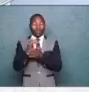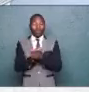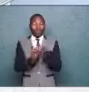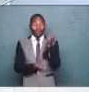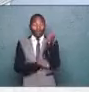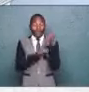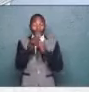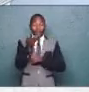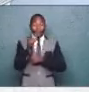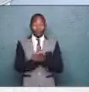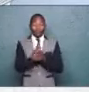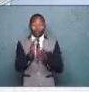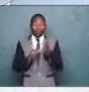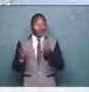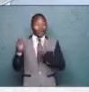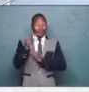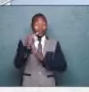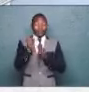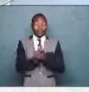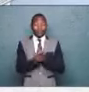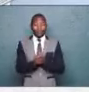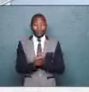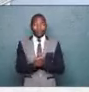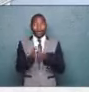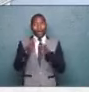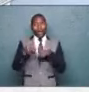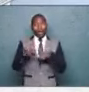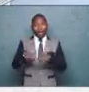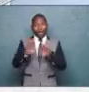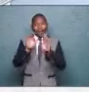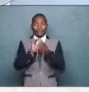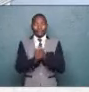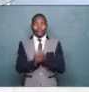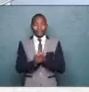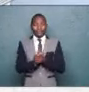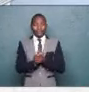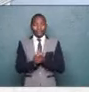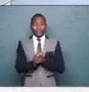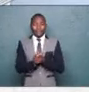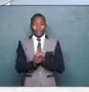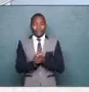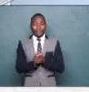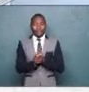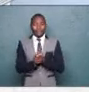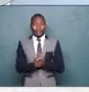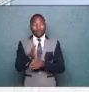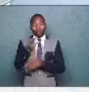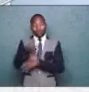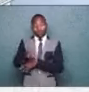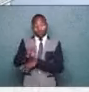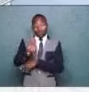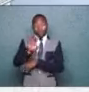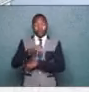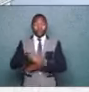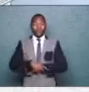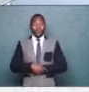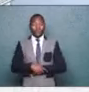awa. Kuchitipa, Karonga, Karonga Town, Mzuzu